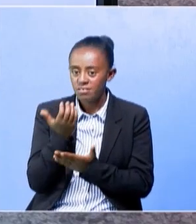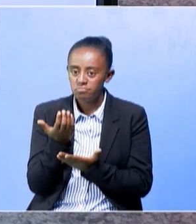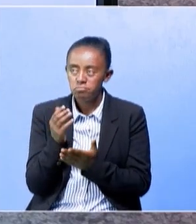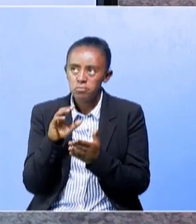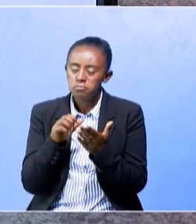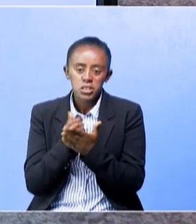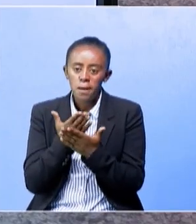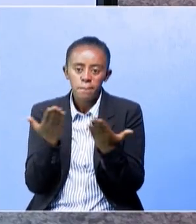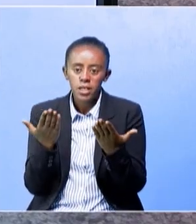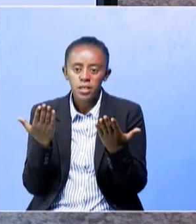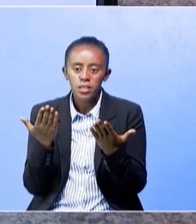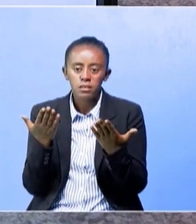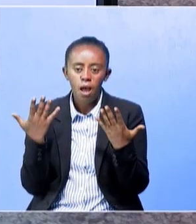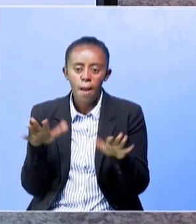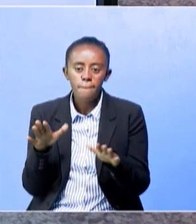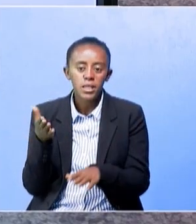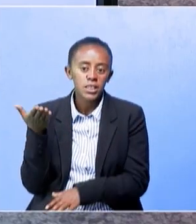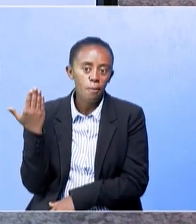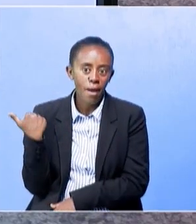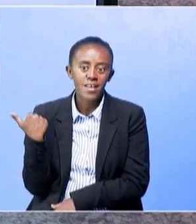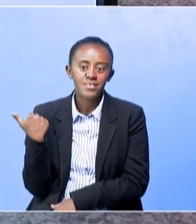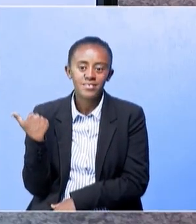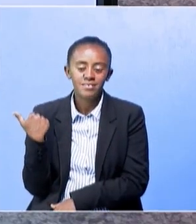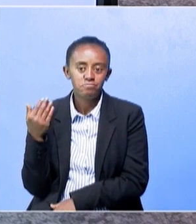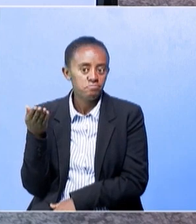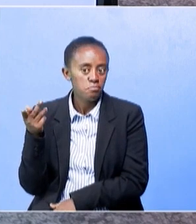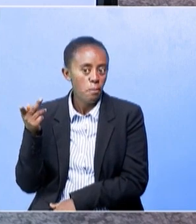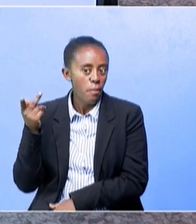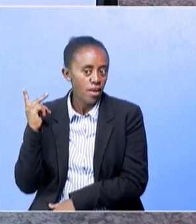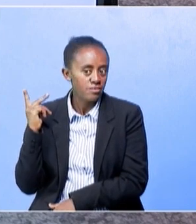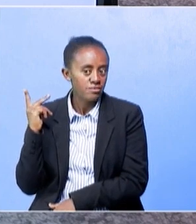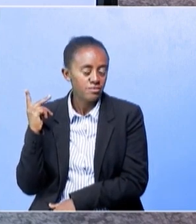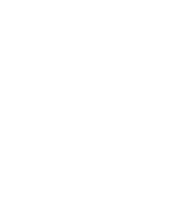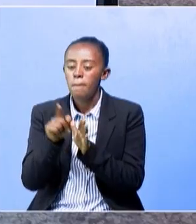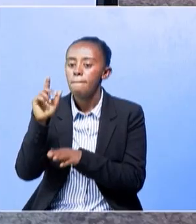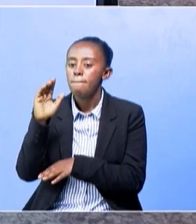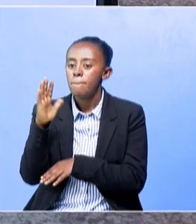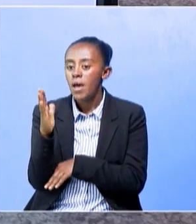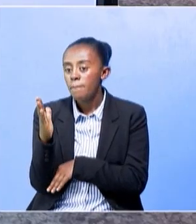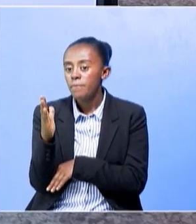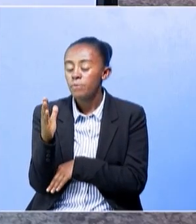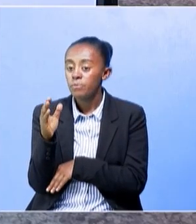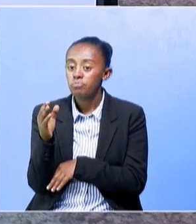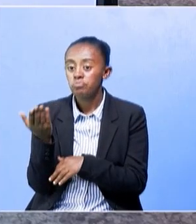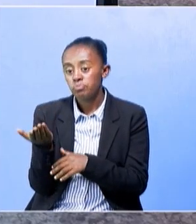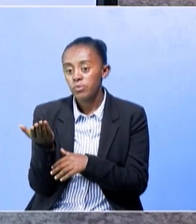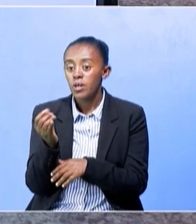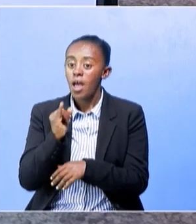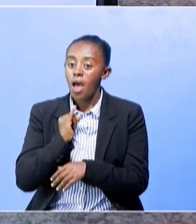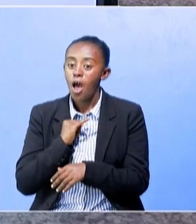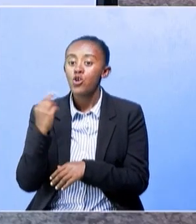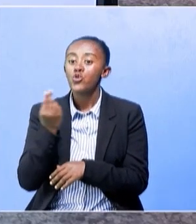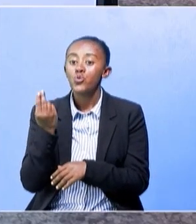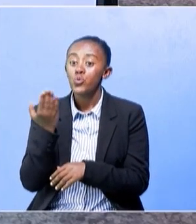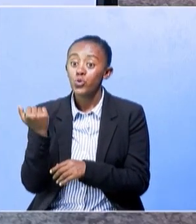something which happened in the past. Okay? Good. For example, if you say here, I used